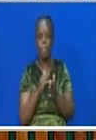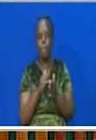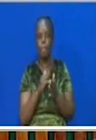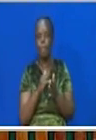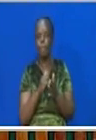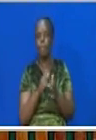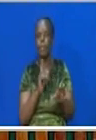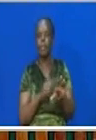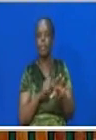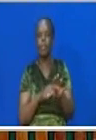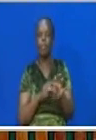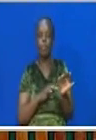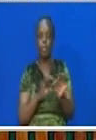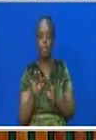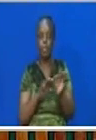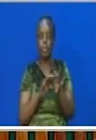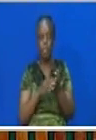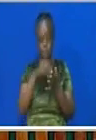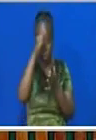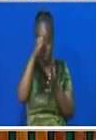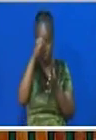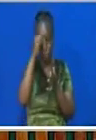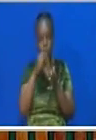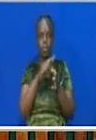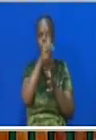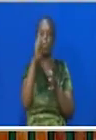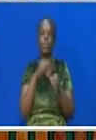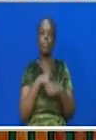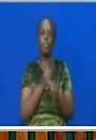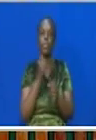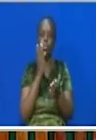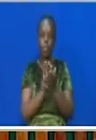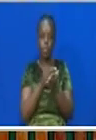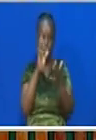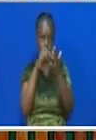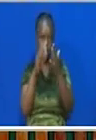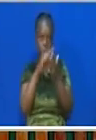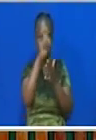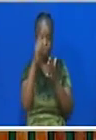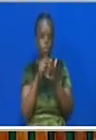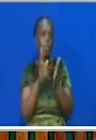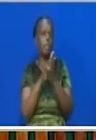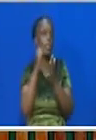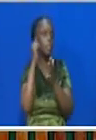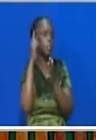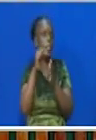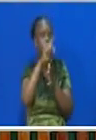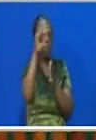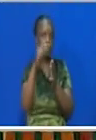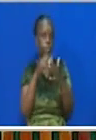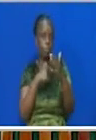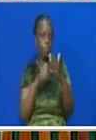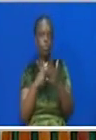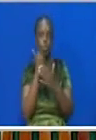So when we discuss on these questions, you must first ensure that you read the question and understand the question before you